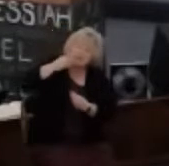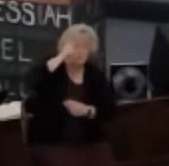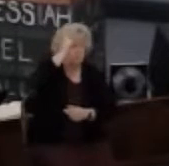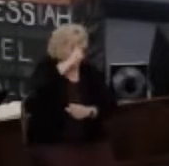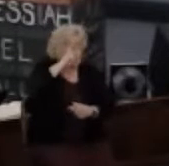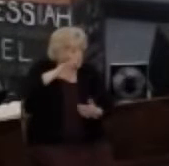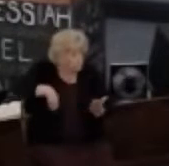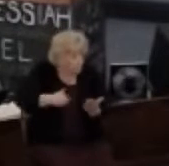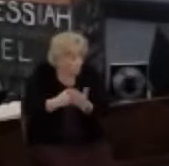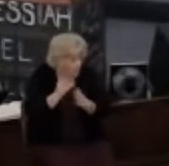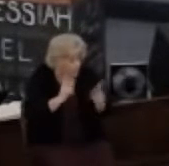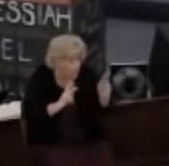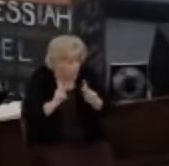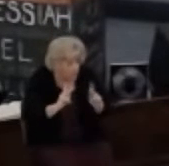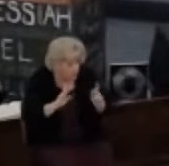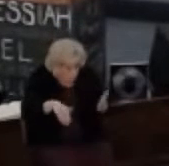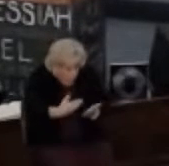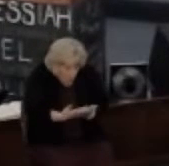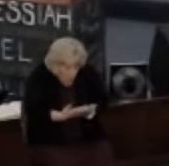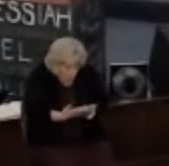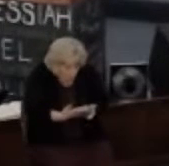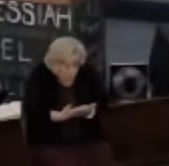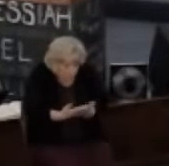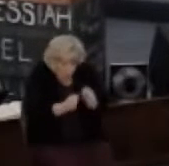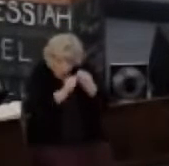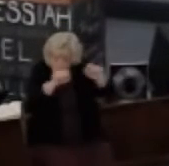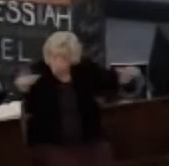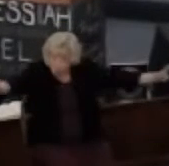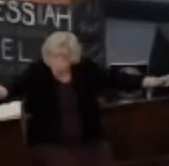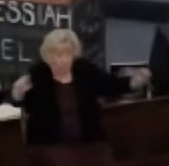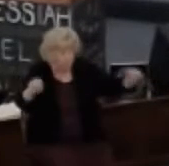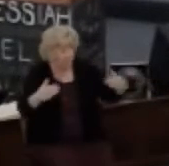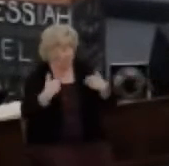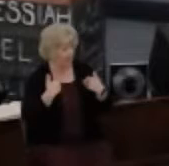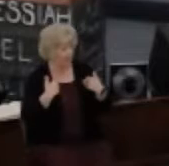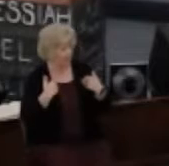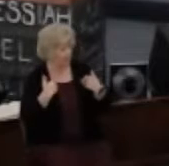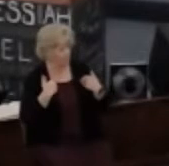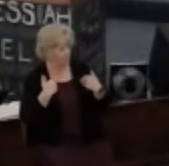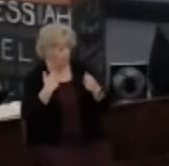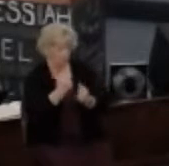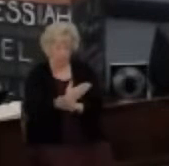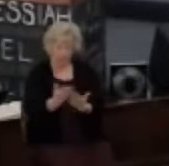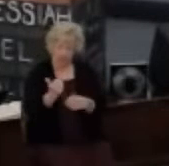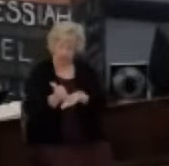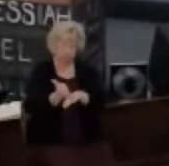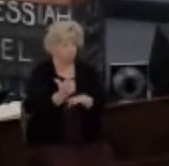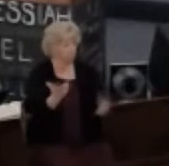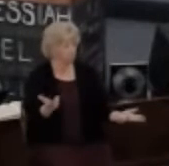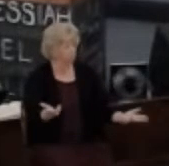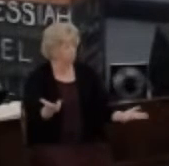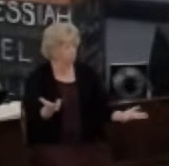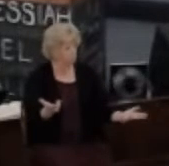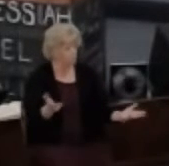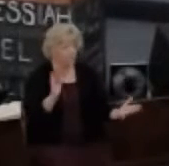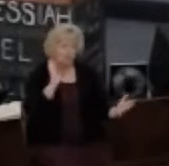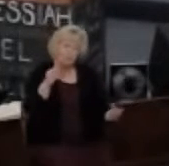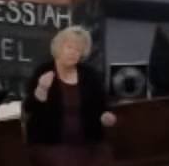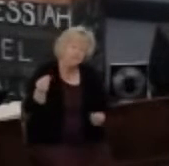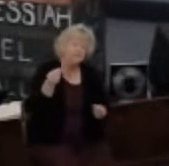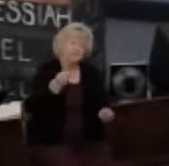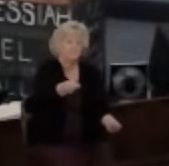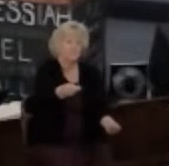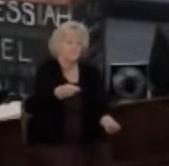to all, everyone, without finding fault, and it will be given to